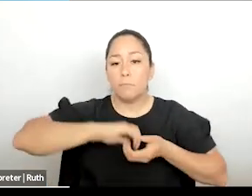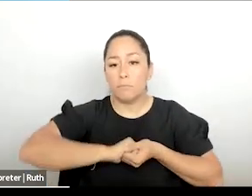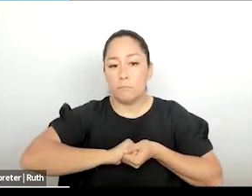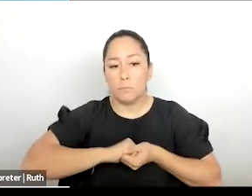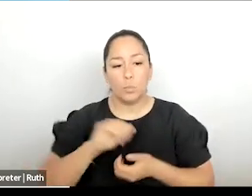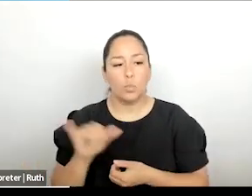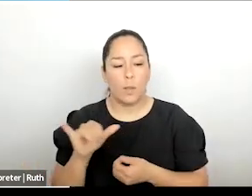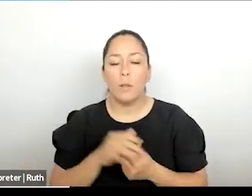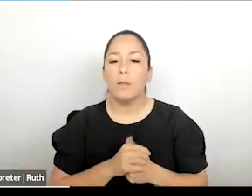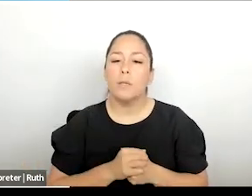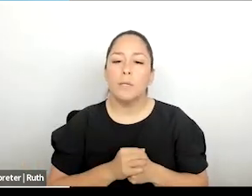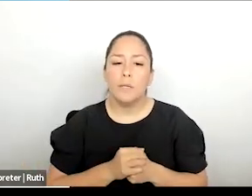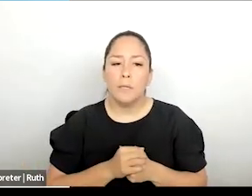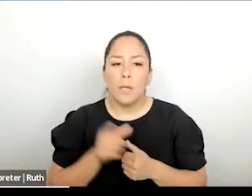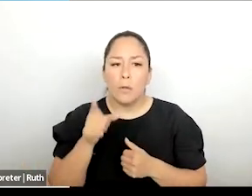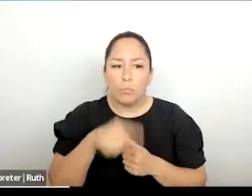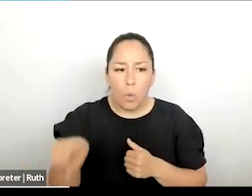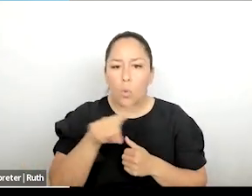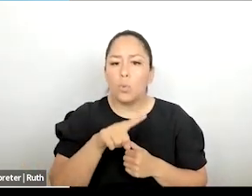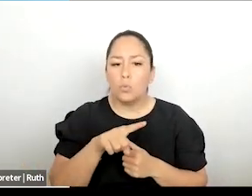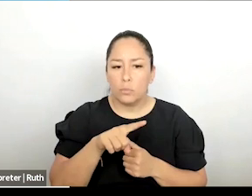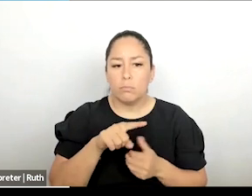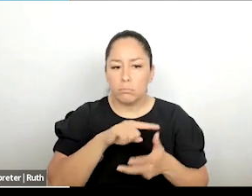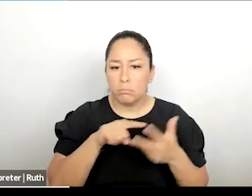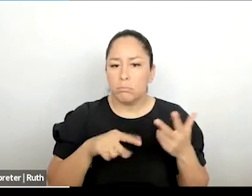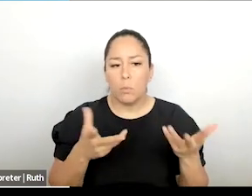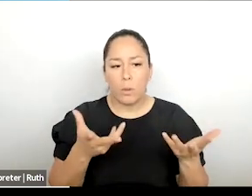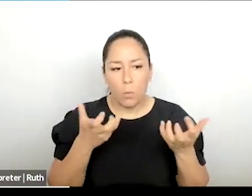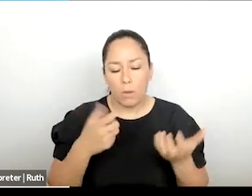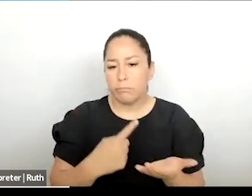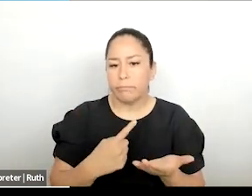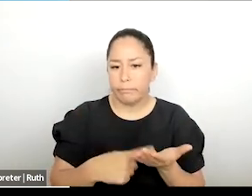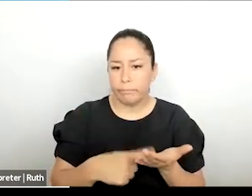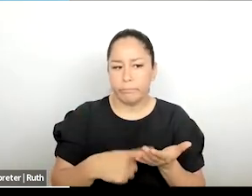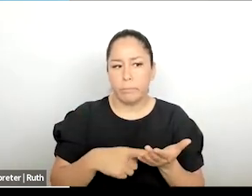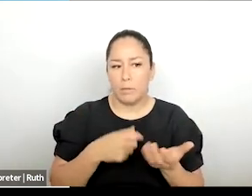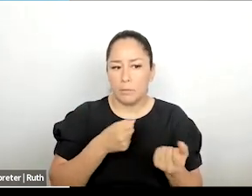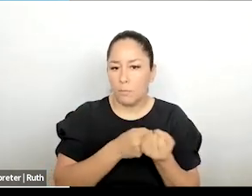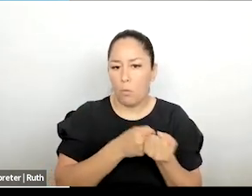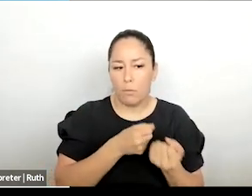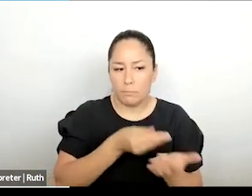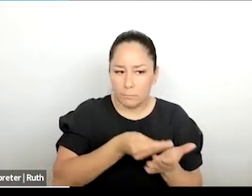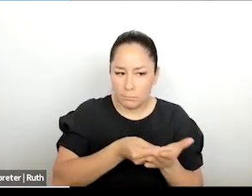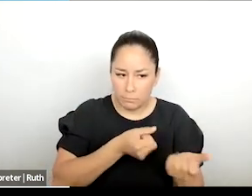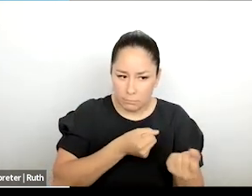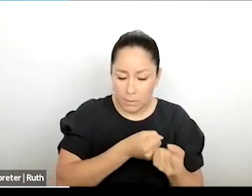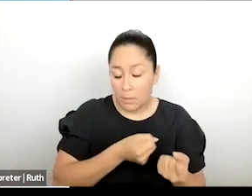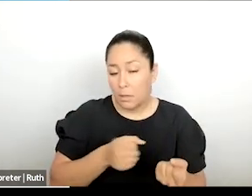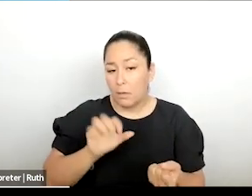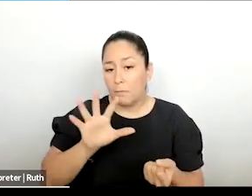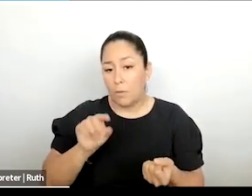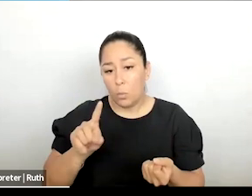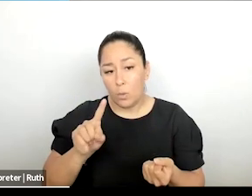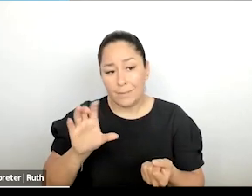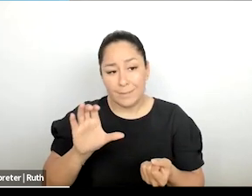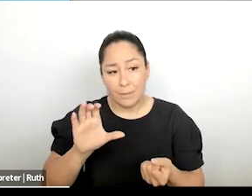well. That those are the types of organizations that we are talking about funding, whether you have 501c3 status